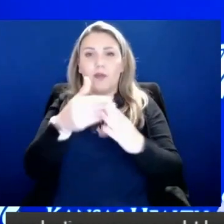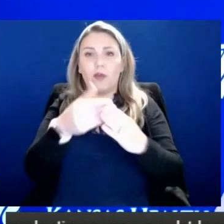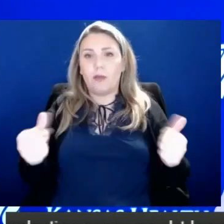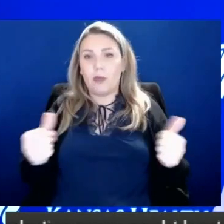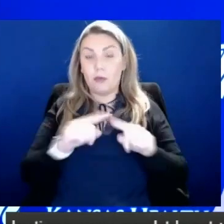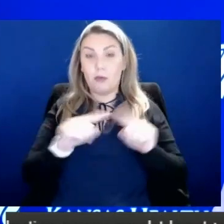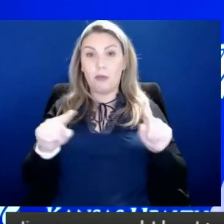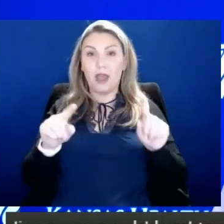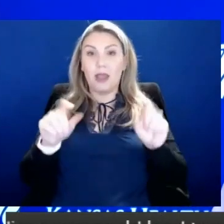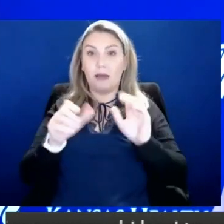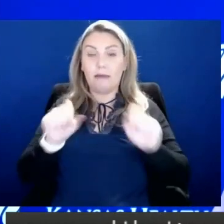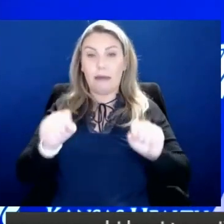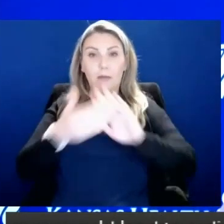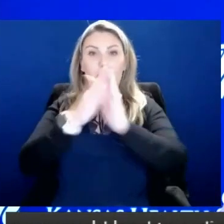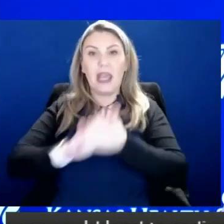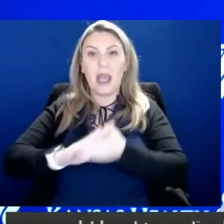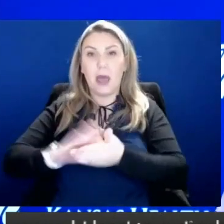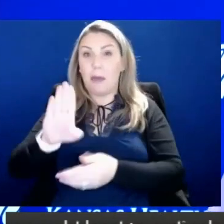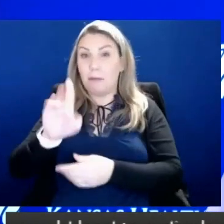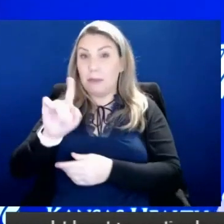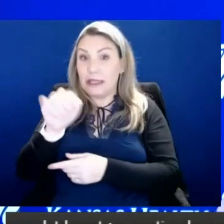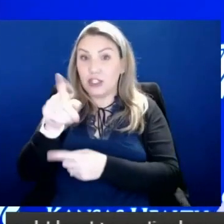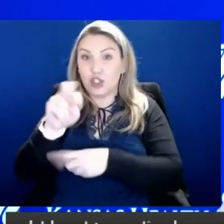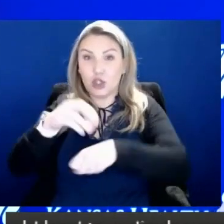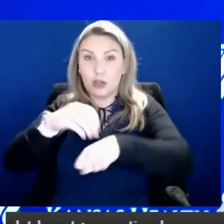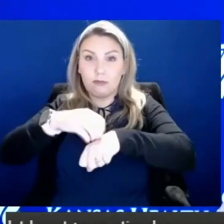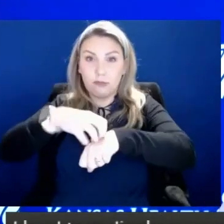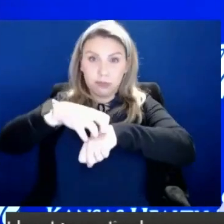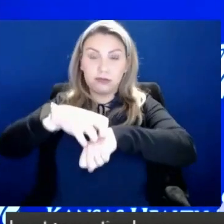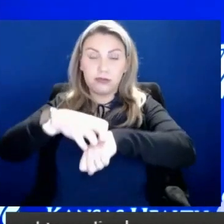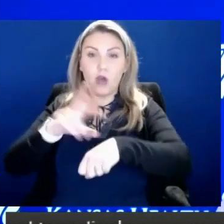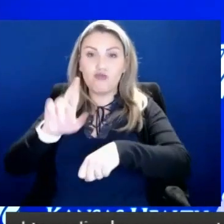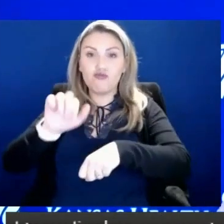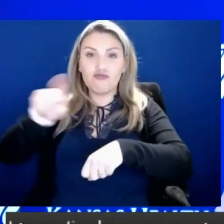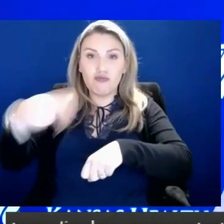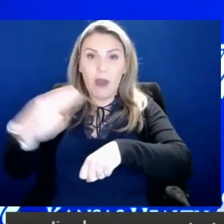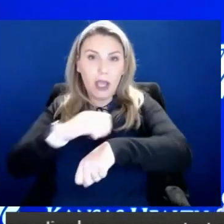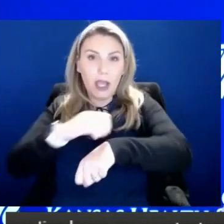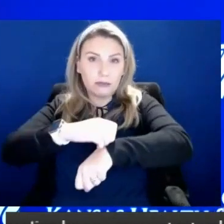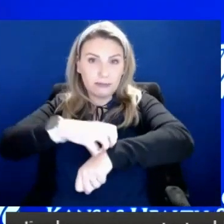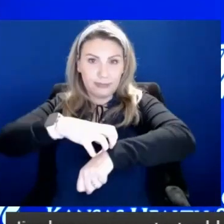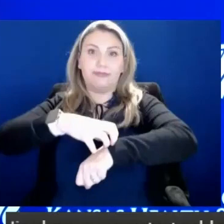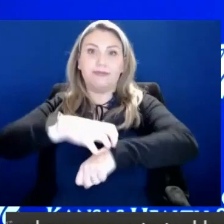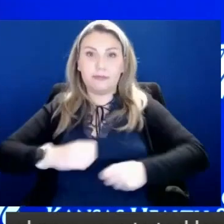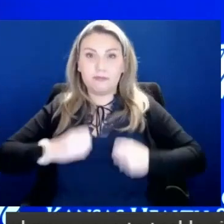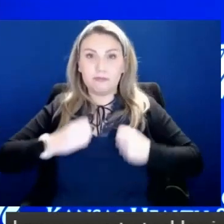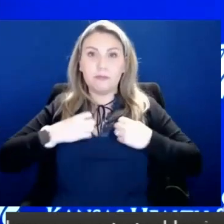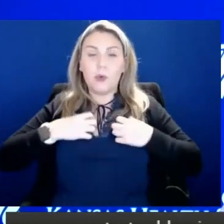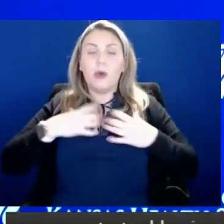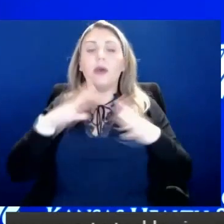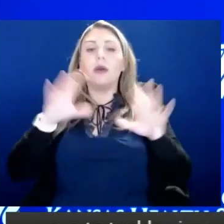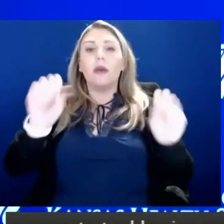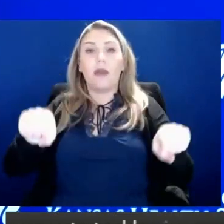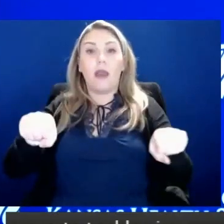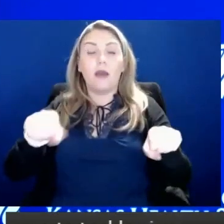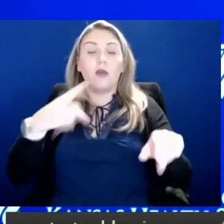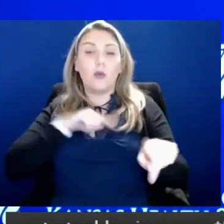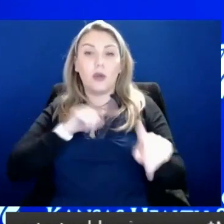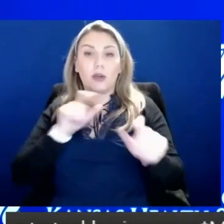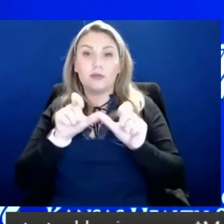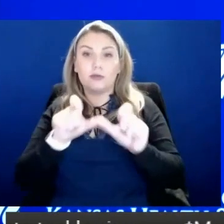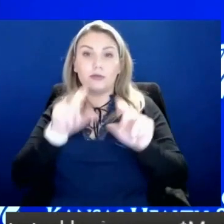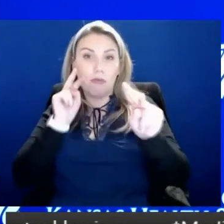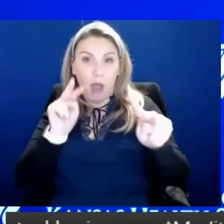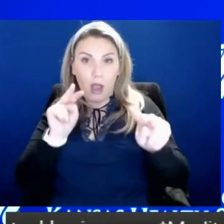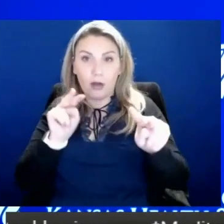blisters, rash, pustules, all of that kind of thing. So right now we are continuing to monitor. They also are investigating, the